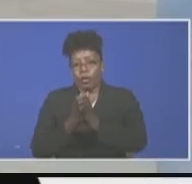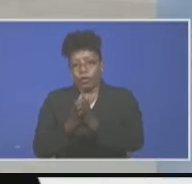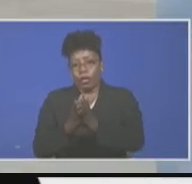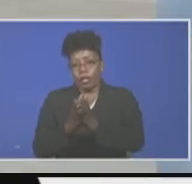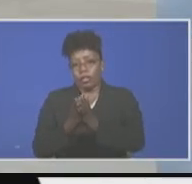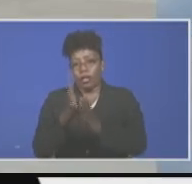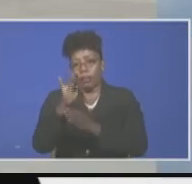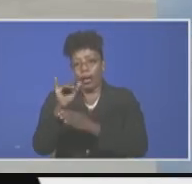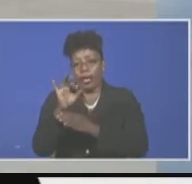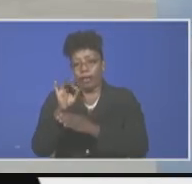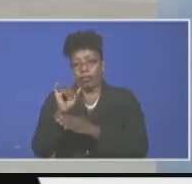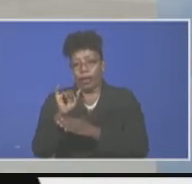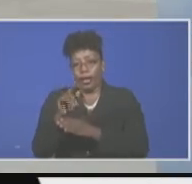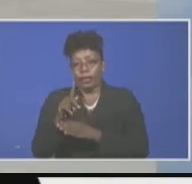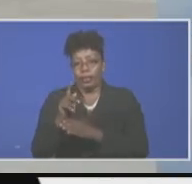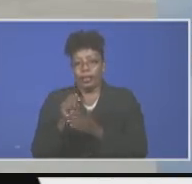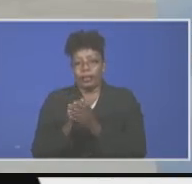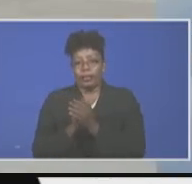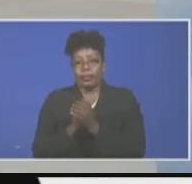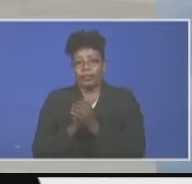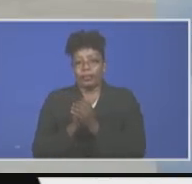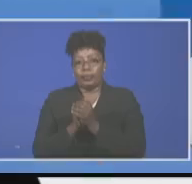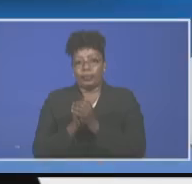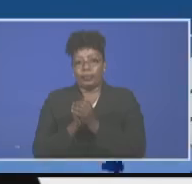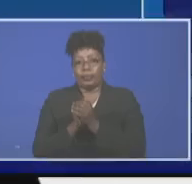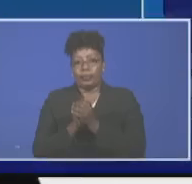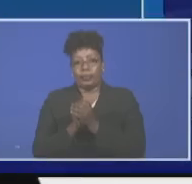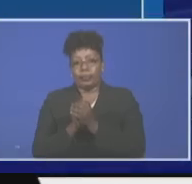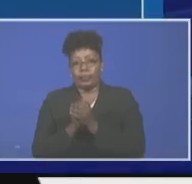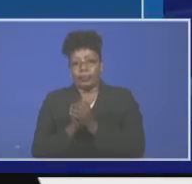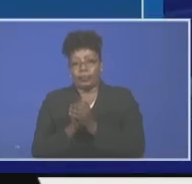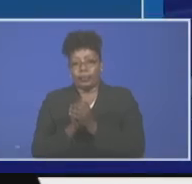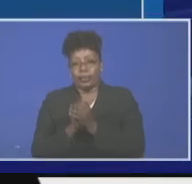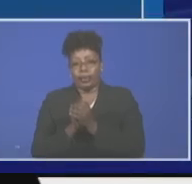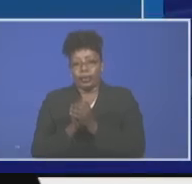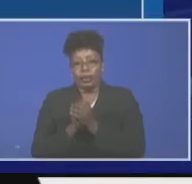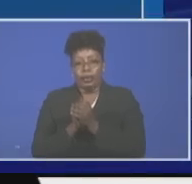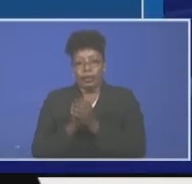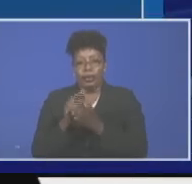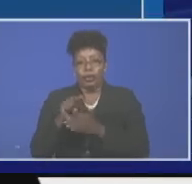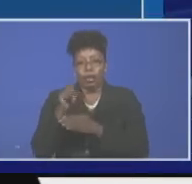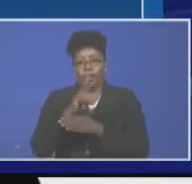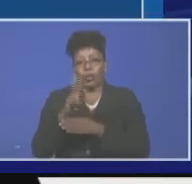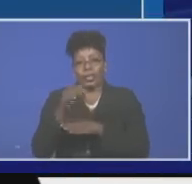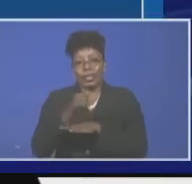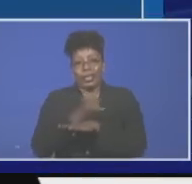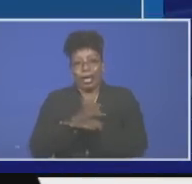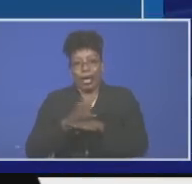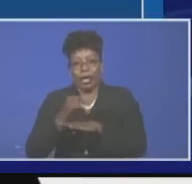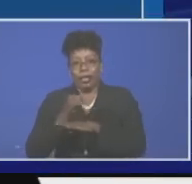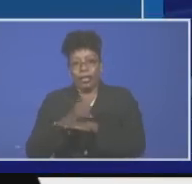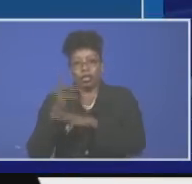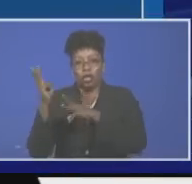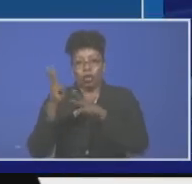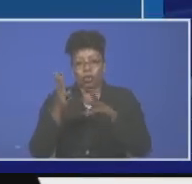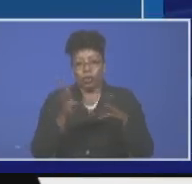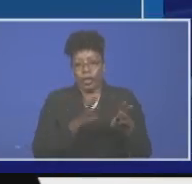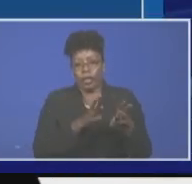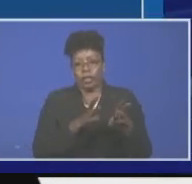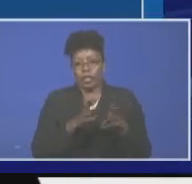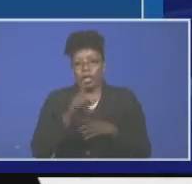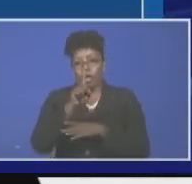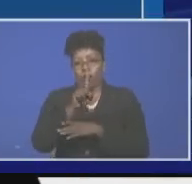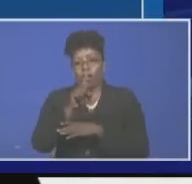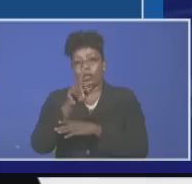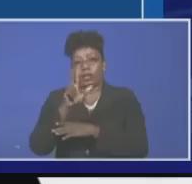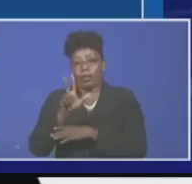is brought to you by Builders Mall, home of FYP, the Tile King, and the Paint Center. In the northwestern islands, light and variable winds with flat seas 1 to